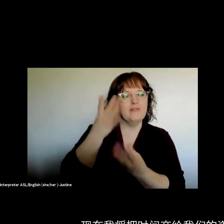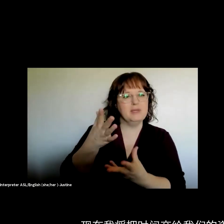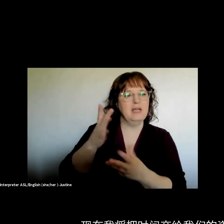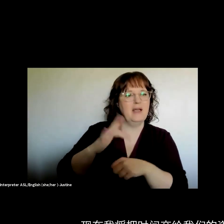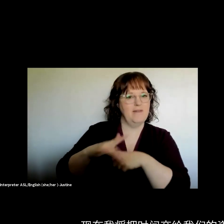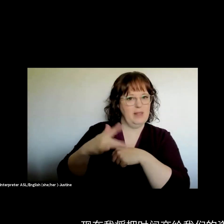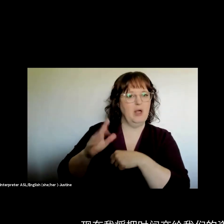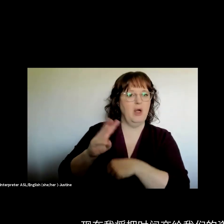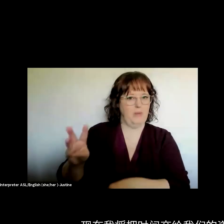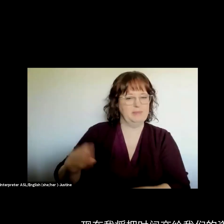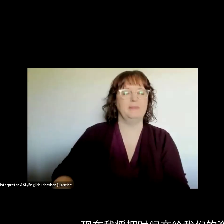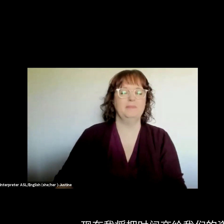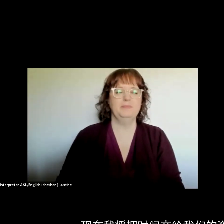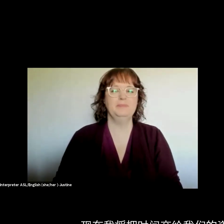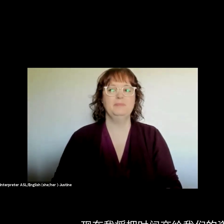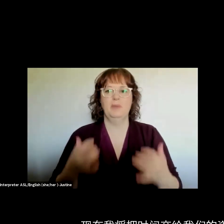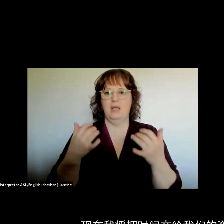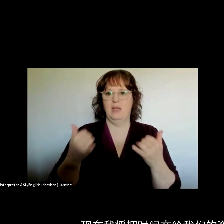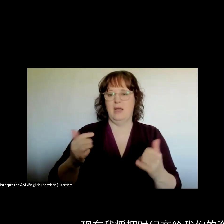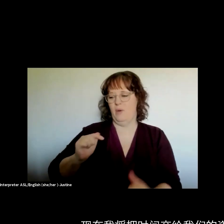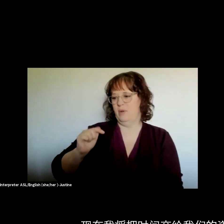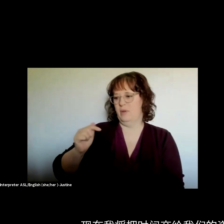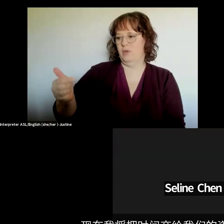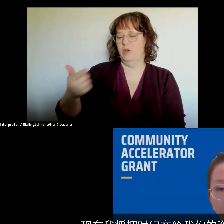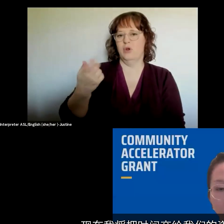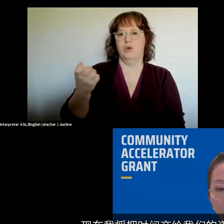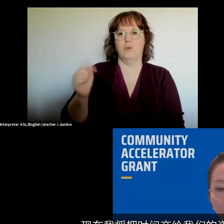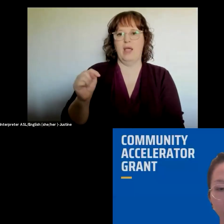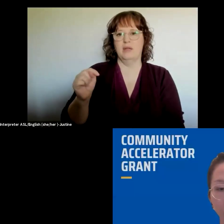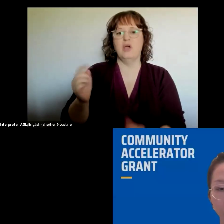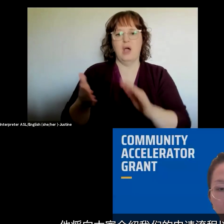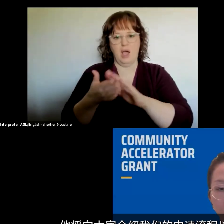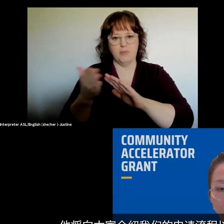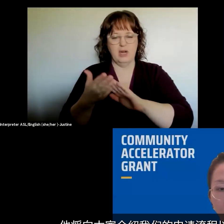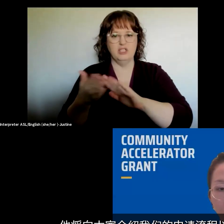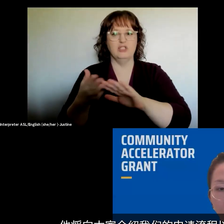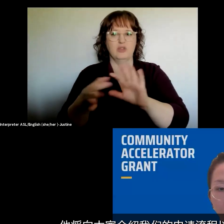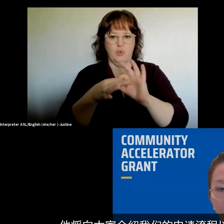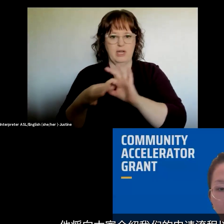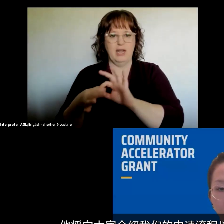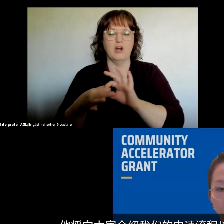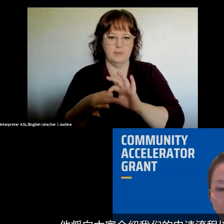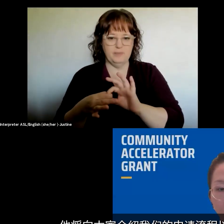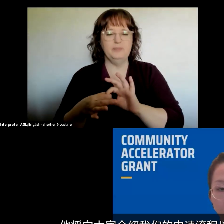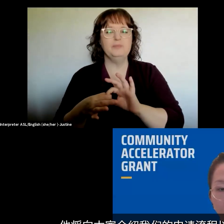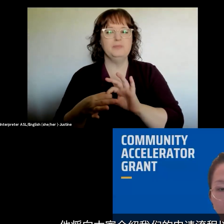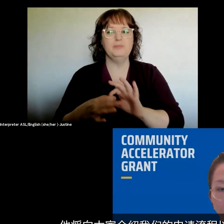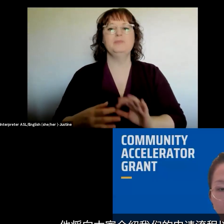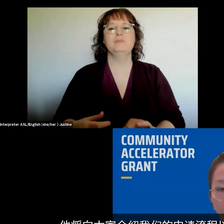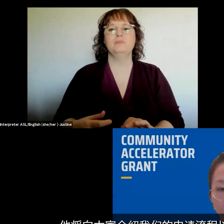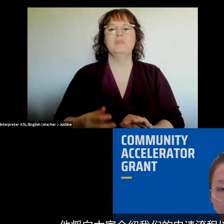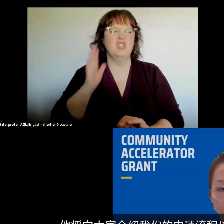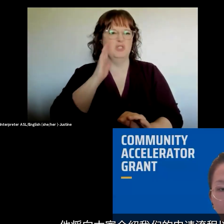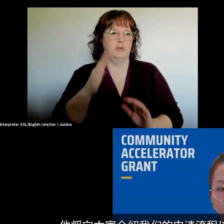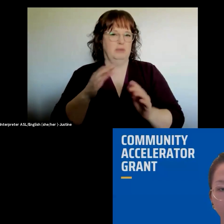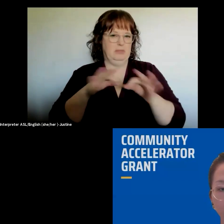going to pass things over to our Grant Operations Coordinator, Celine Chen, who will be presenting our application and the application